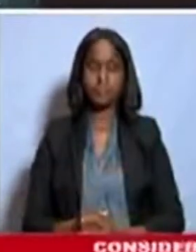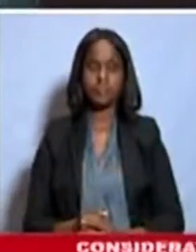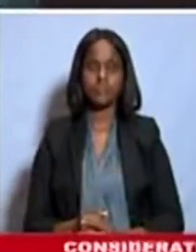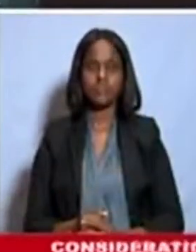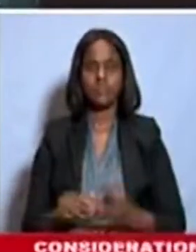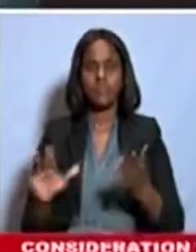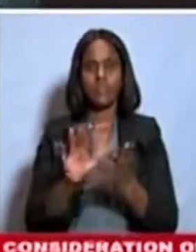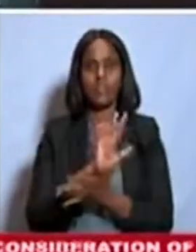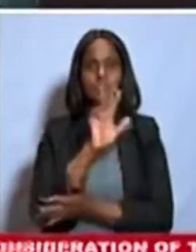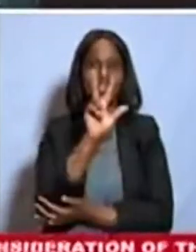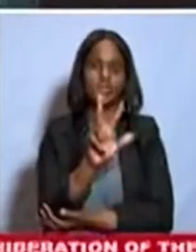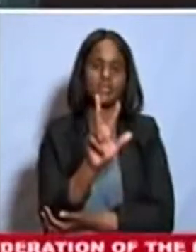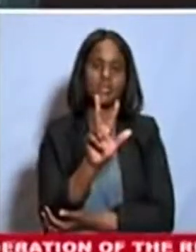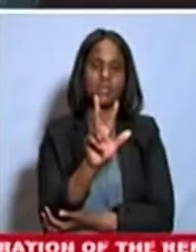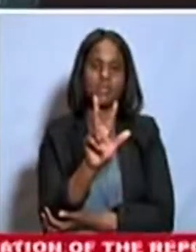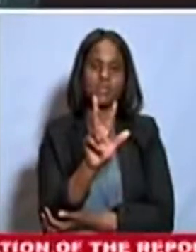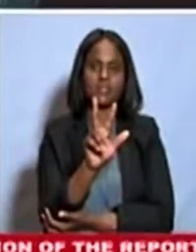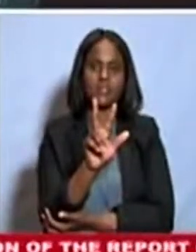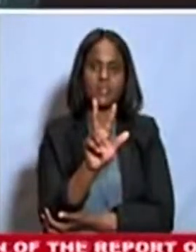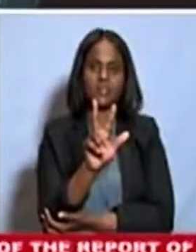On page 3.